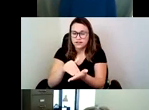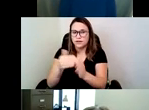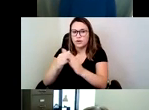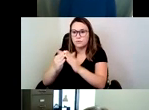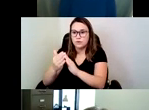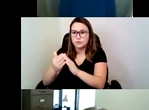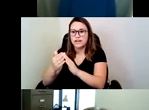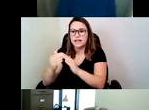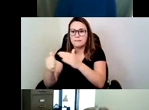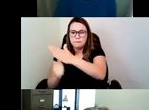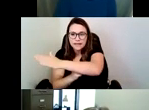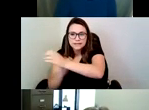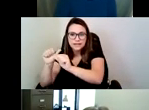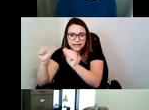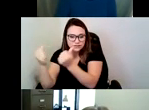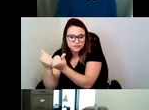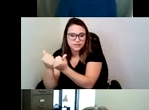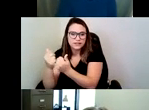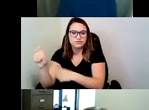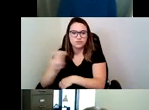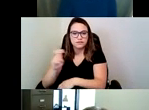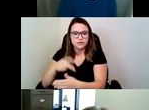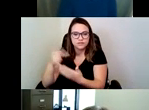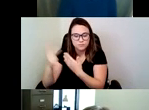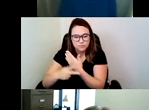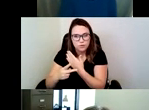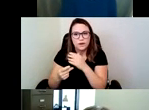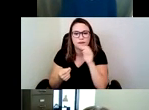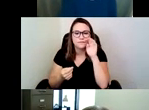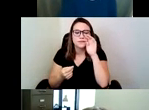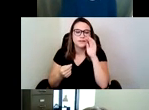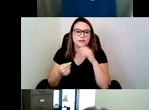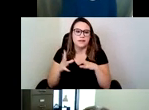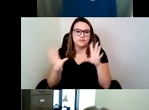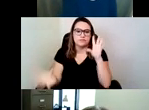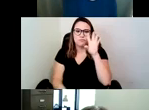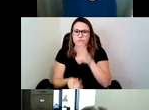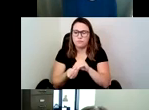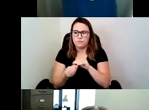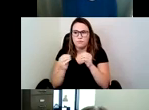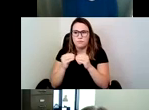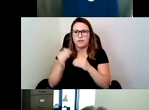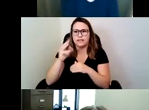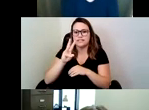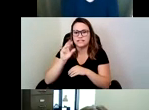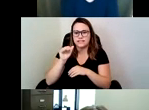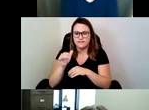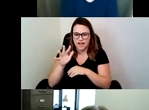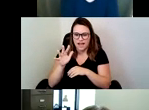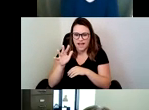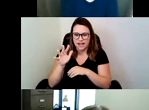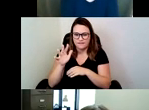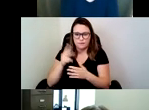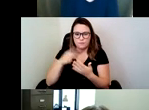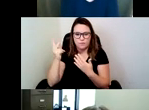agencies, transportation programs, totaling more than 65 programs